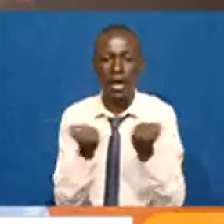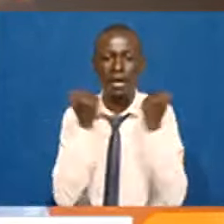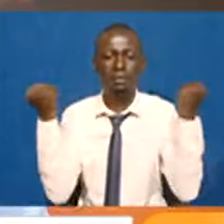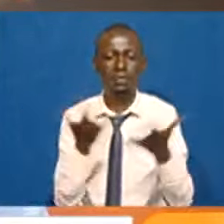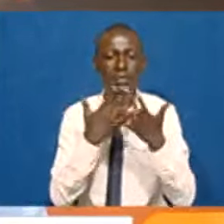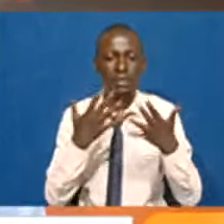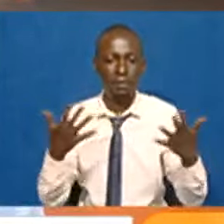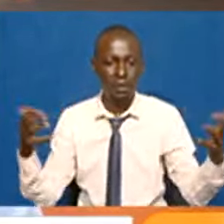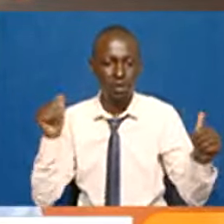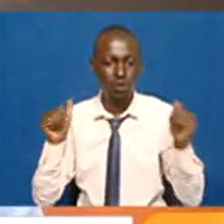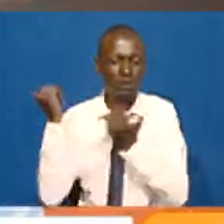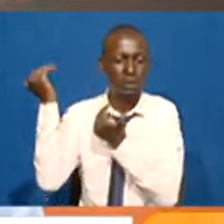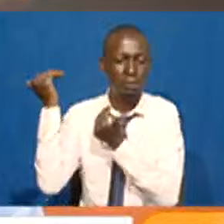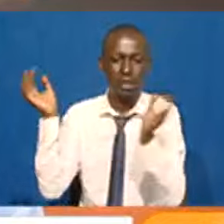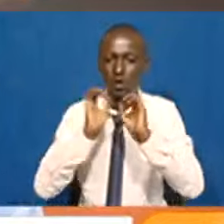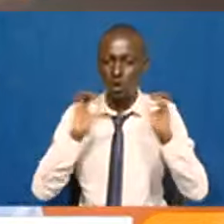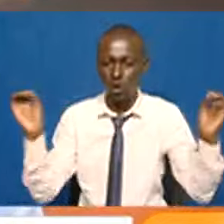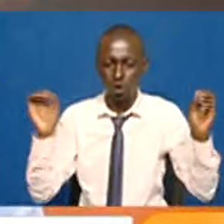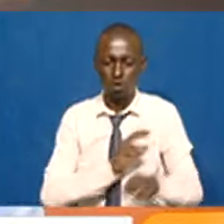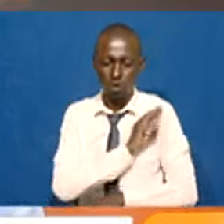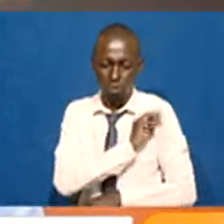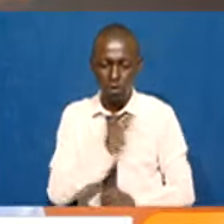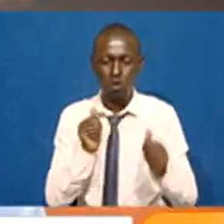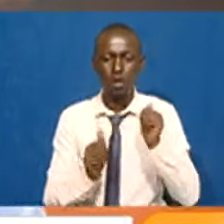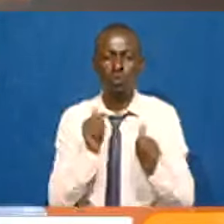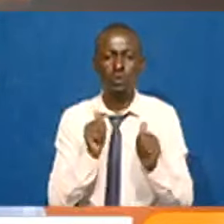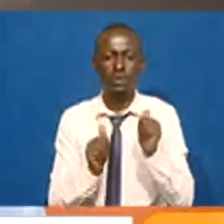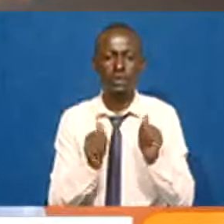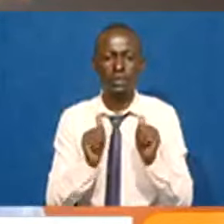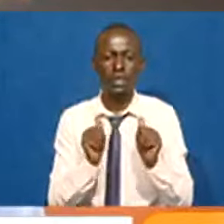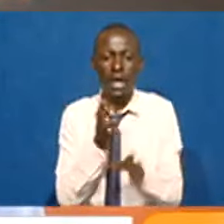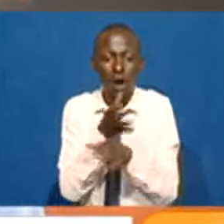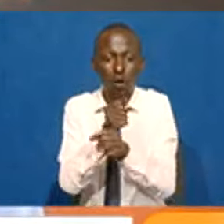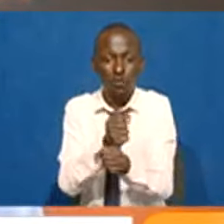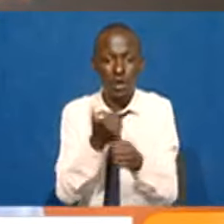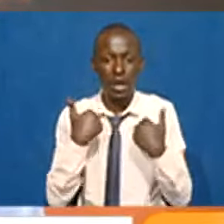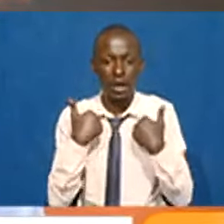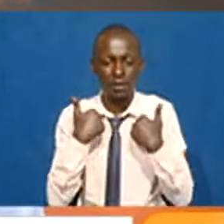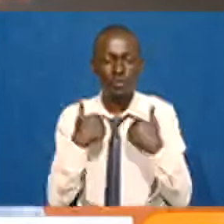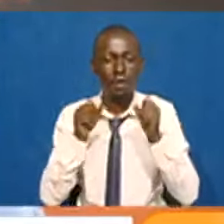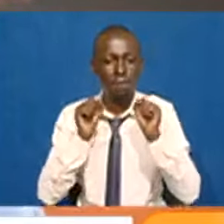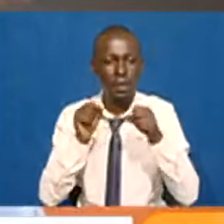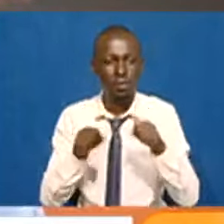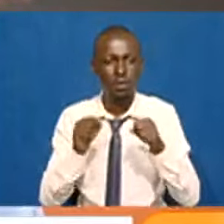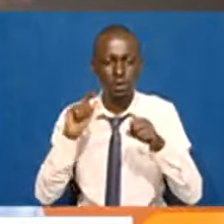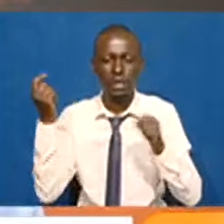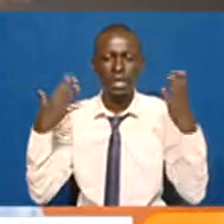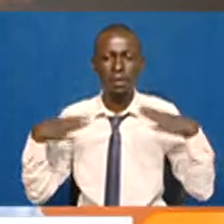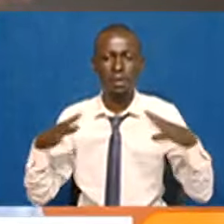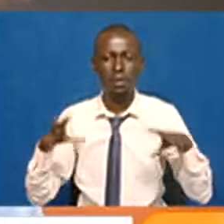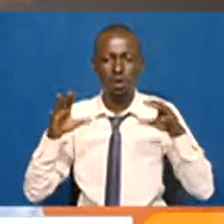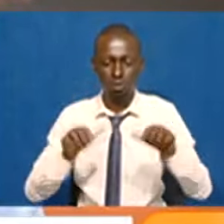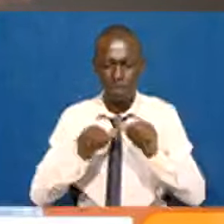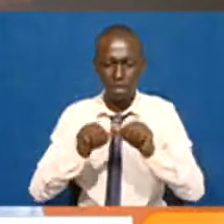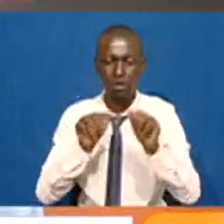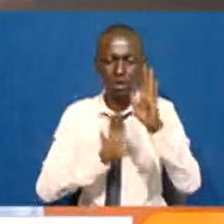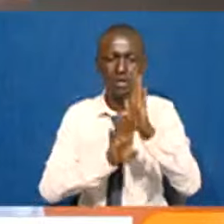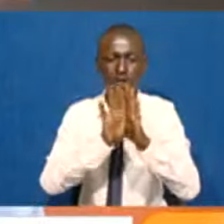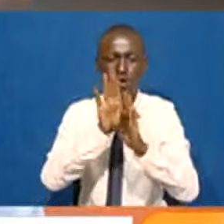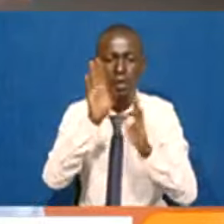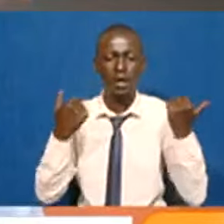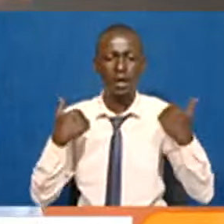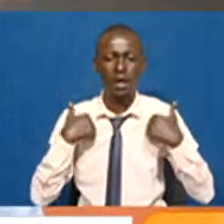eventuality. Our mission is to consolidate self-confidence, empower and build capacity of Kenyans for sustainable development